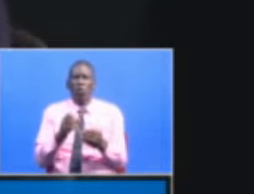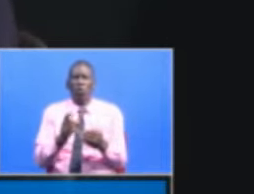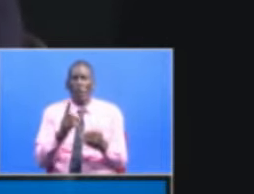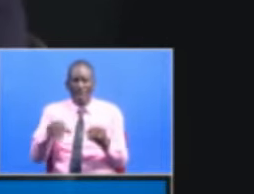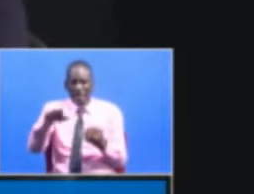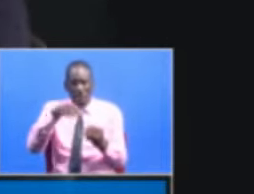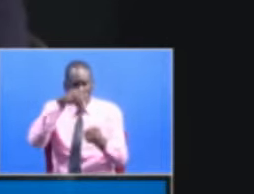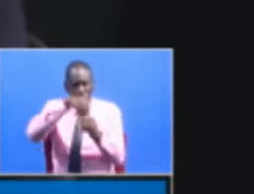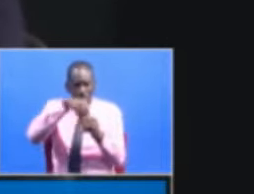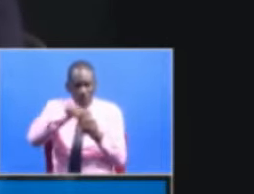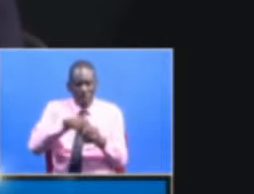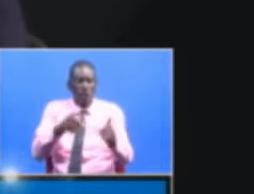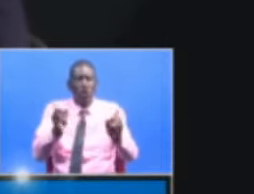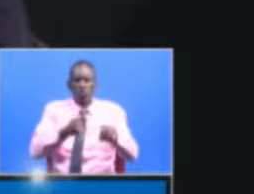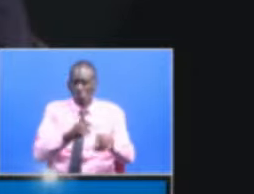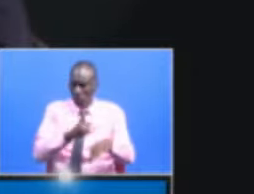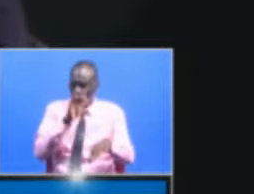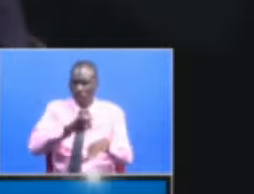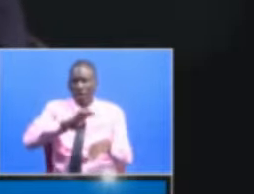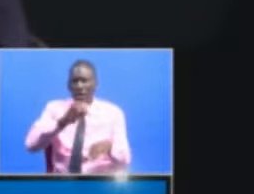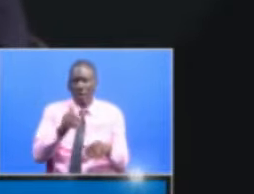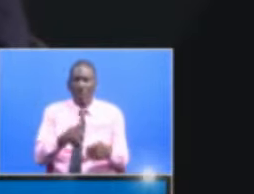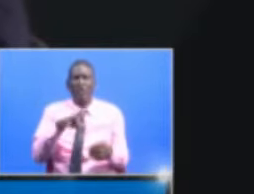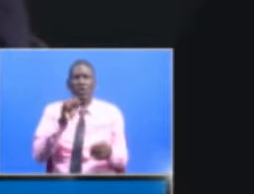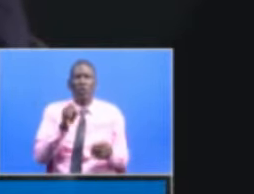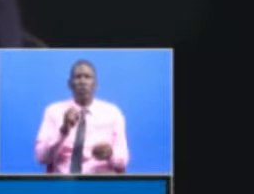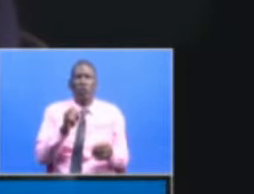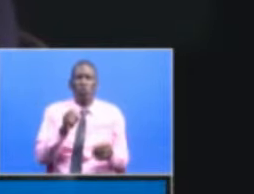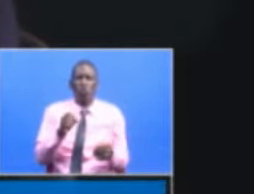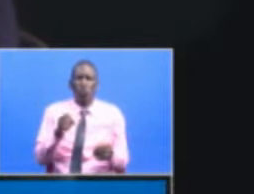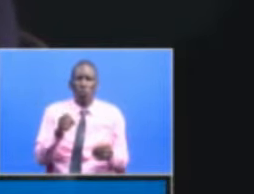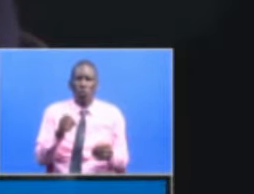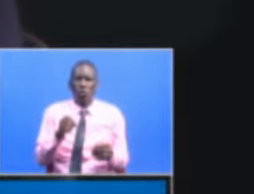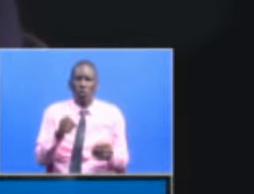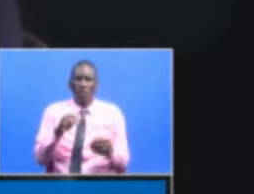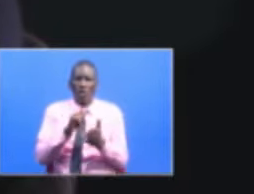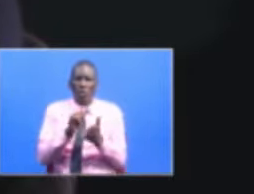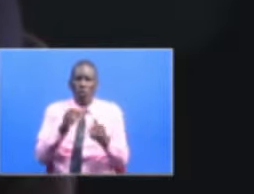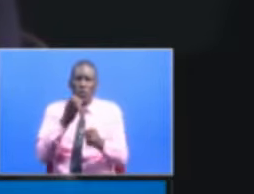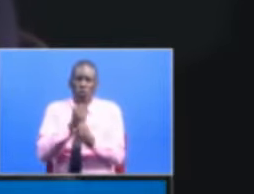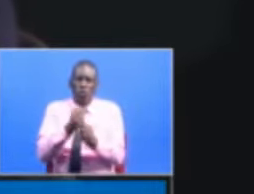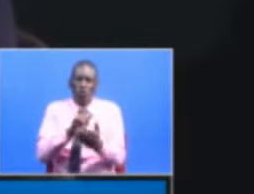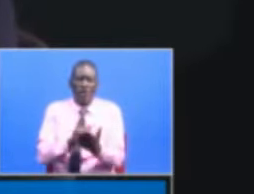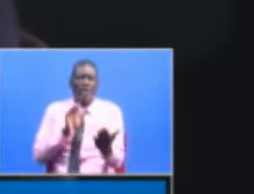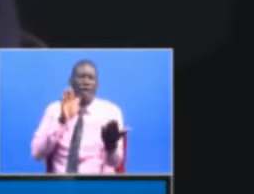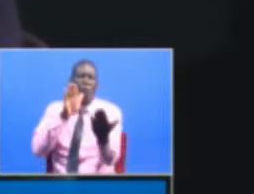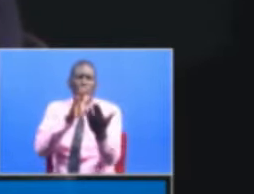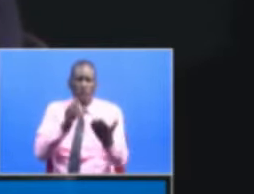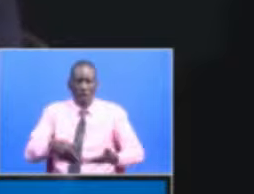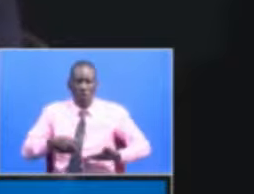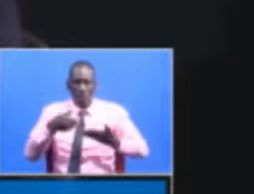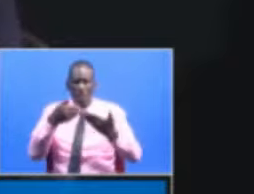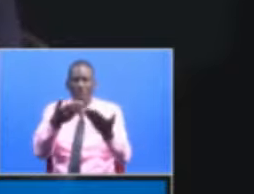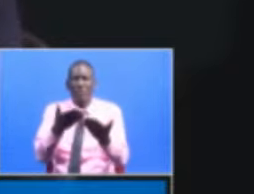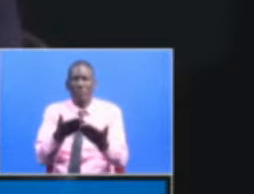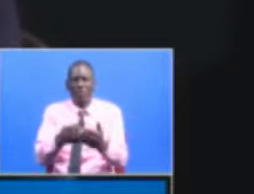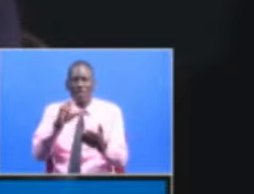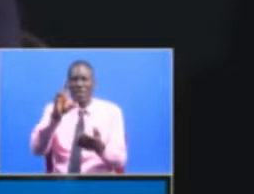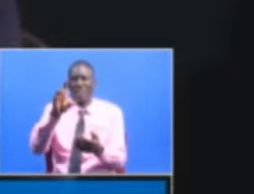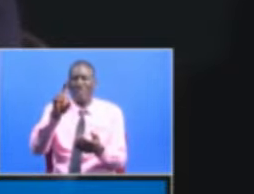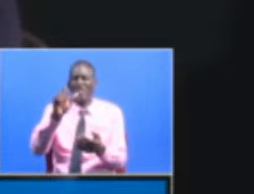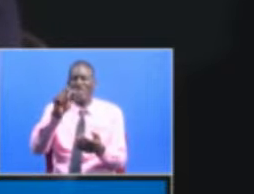investment does not undermine the other. So we give it that holistic approach, provide the requisite data and early